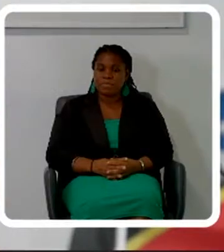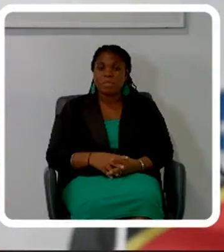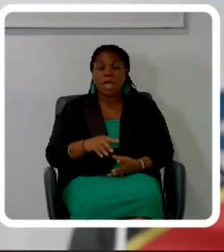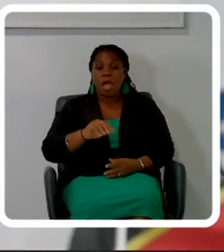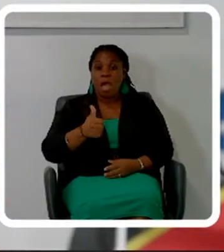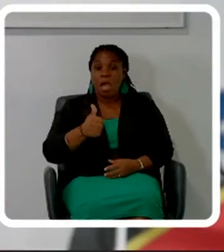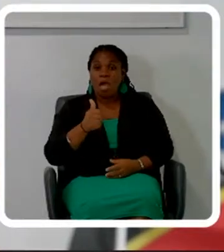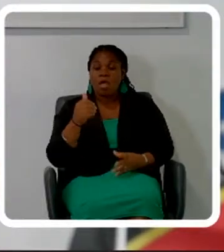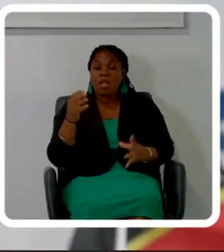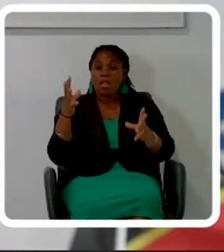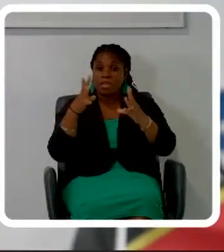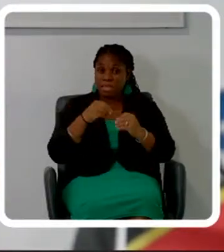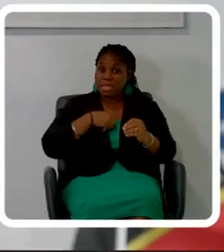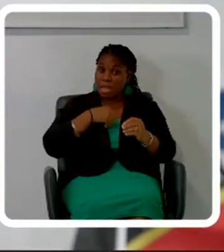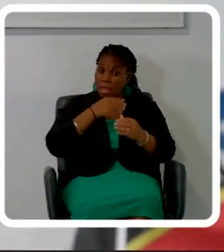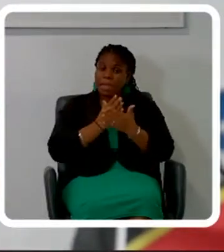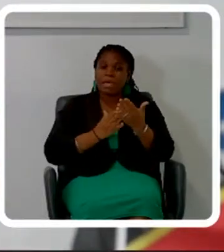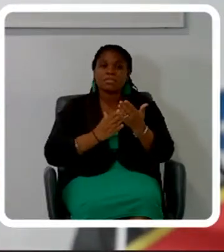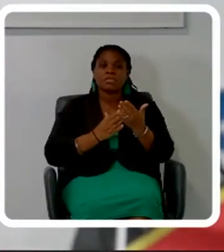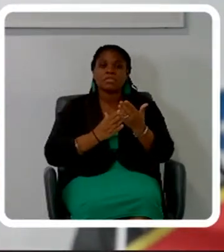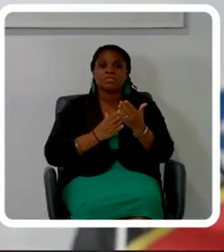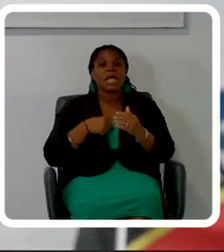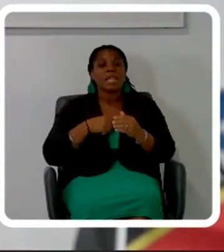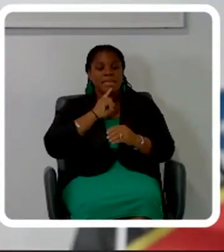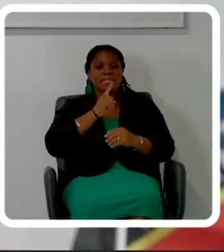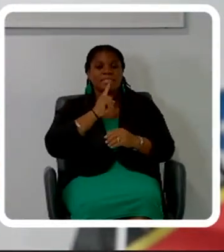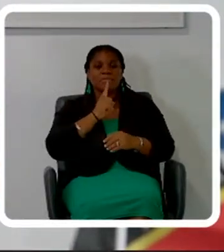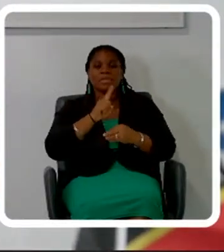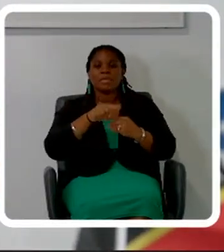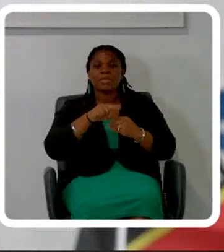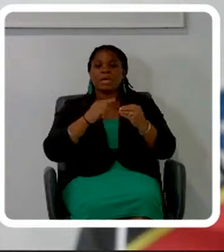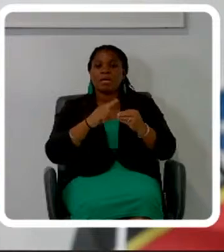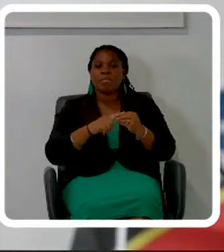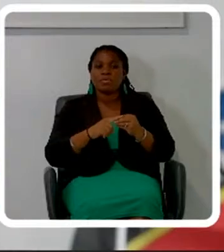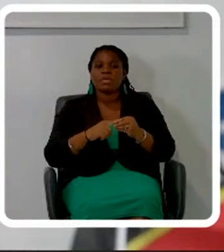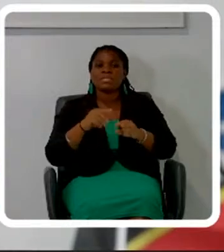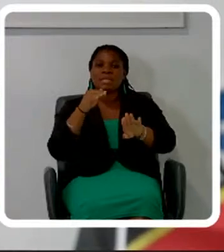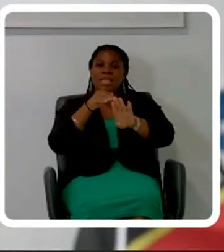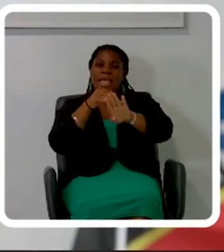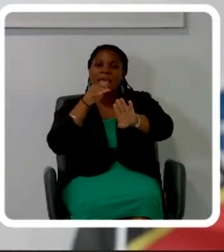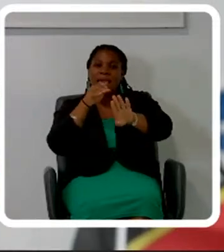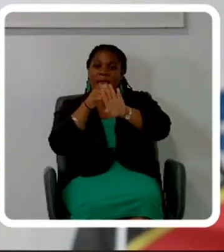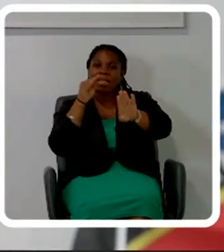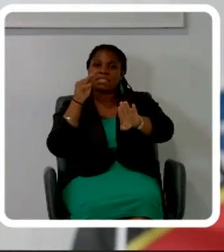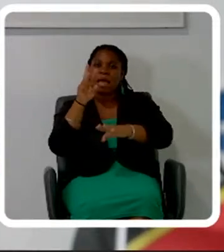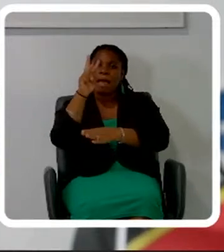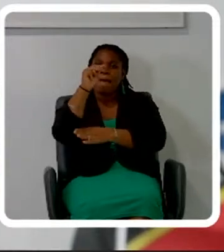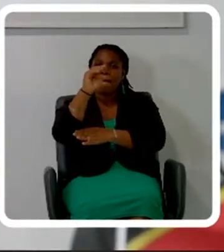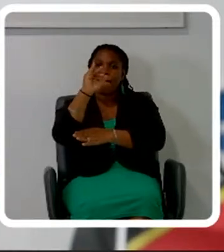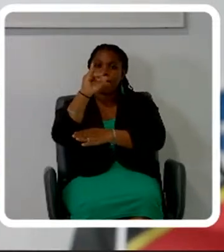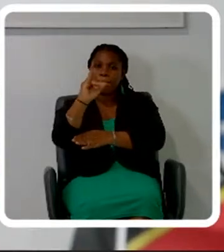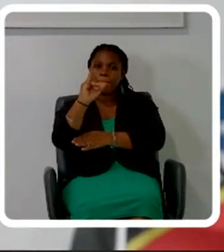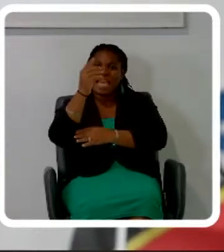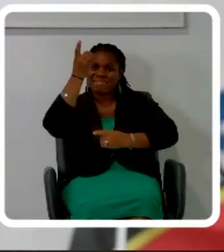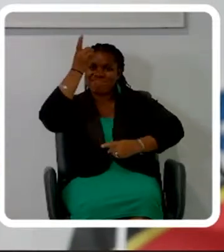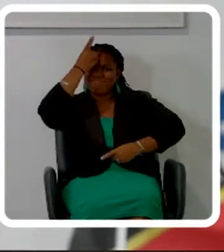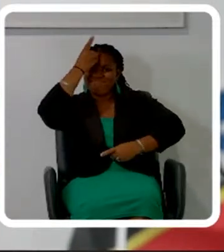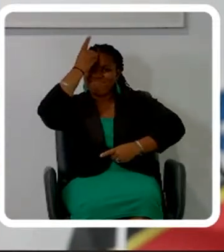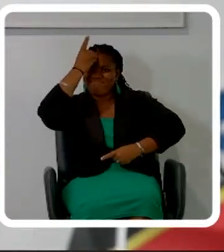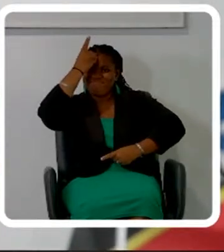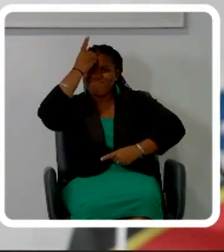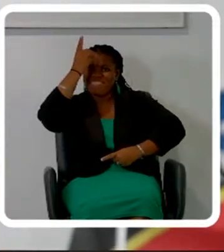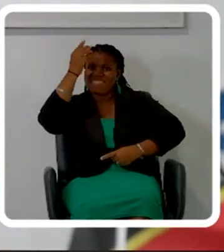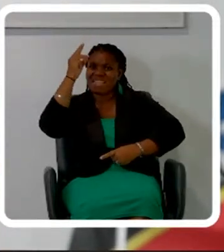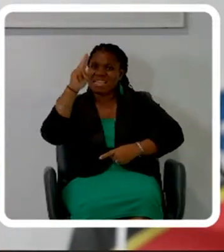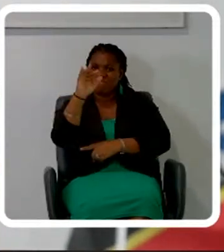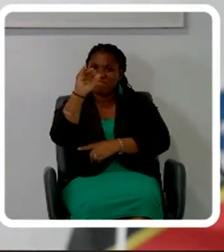I participated in and had the opportunity to speak was the Antimicrobial Resistance, AMR, high-level meeting that